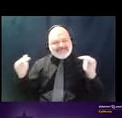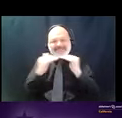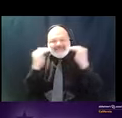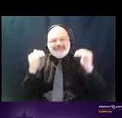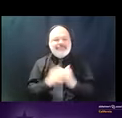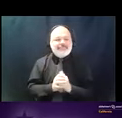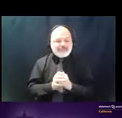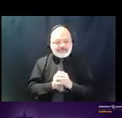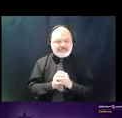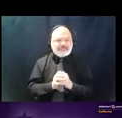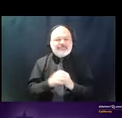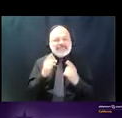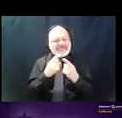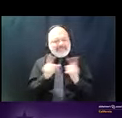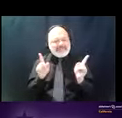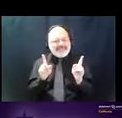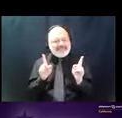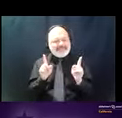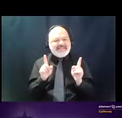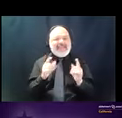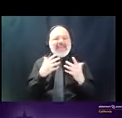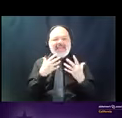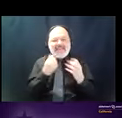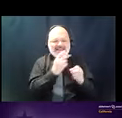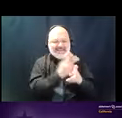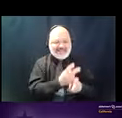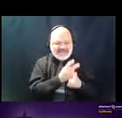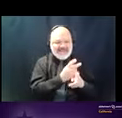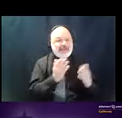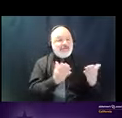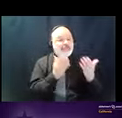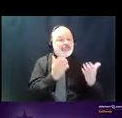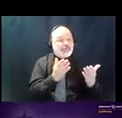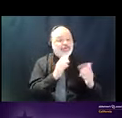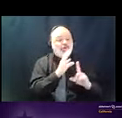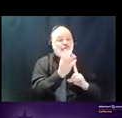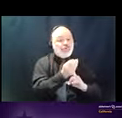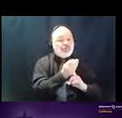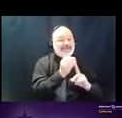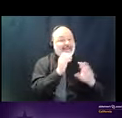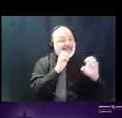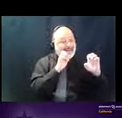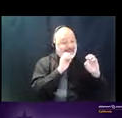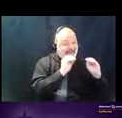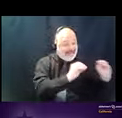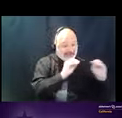ethnic differences, healthcare has been proposed cultural competence education as one